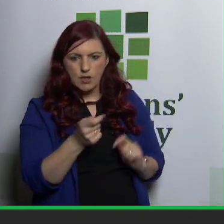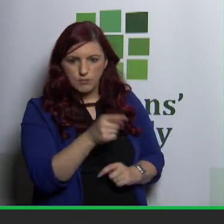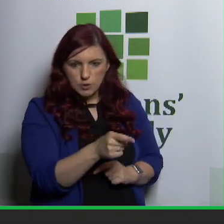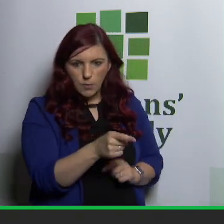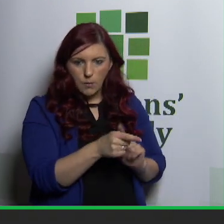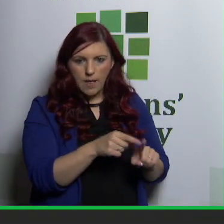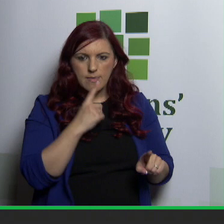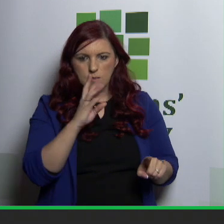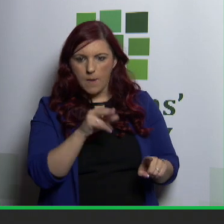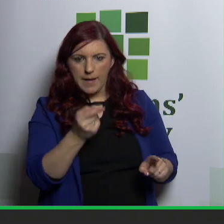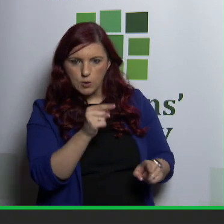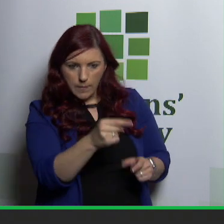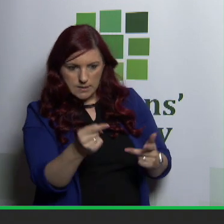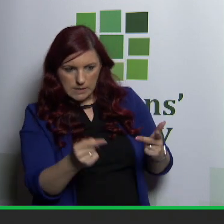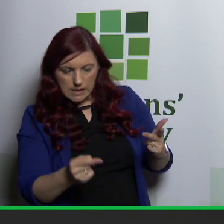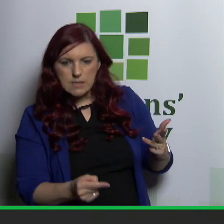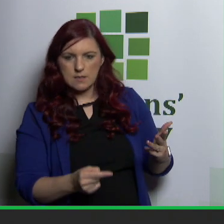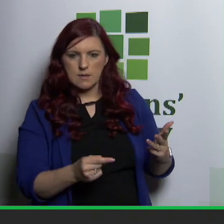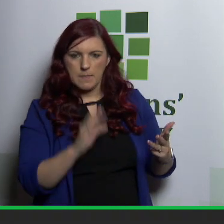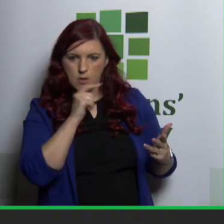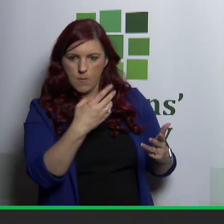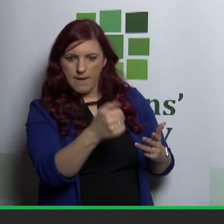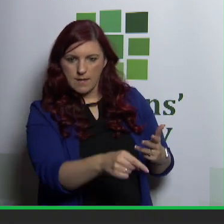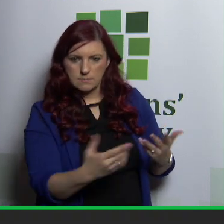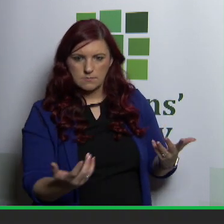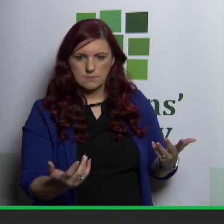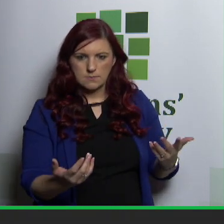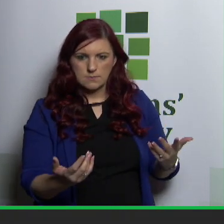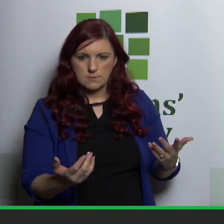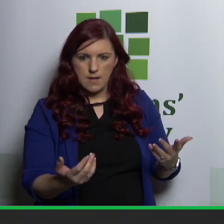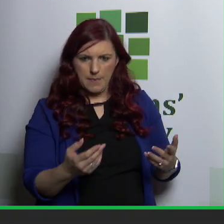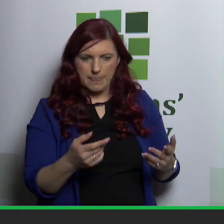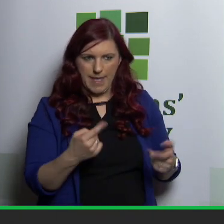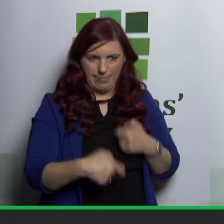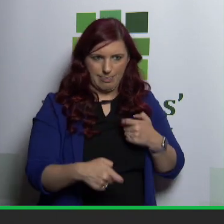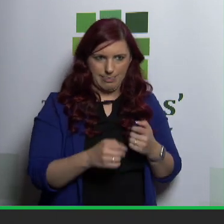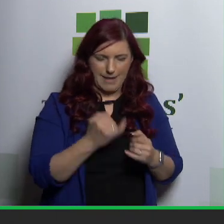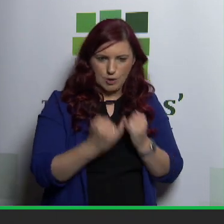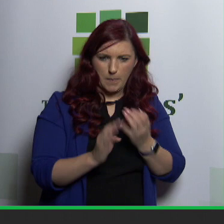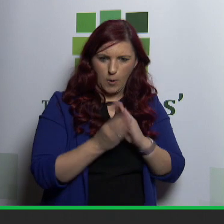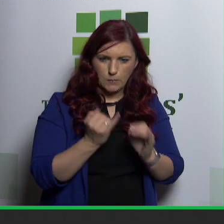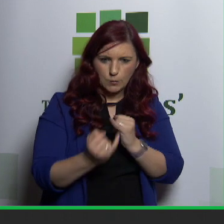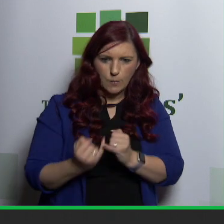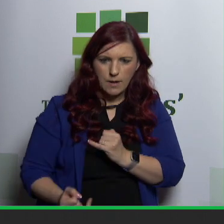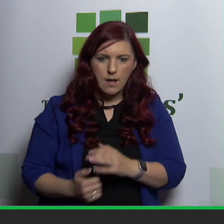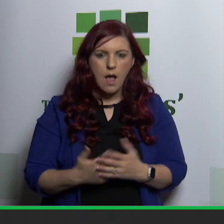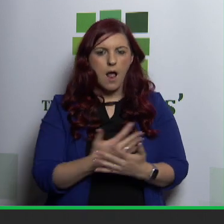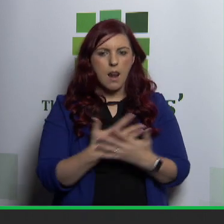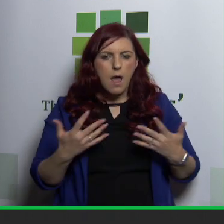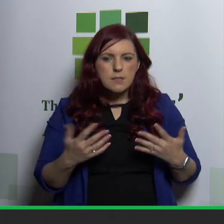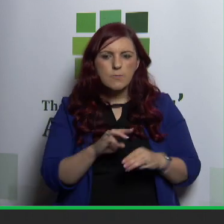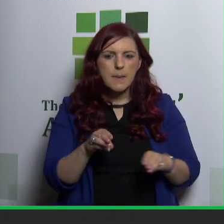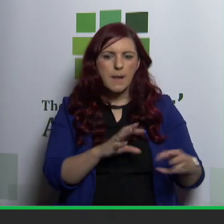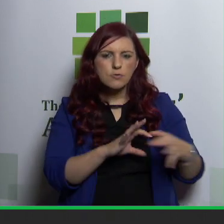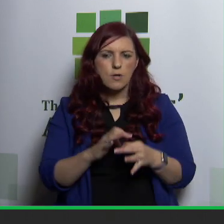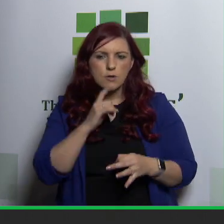you, this is why we can't do X, Y and Z, and actually the issue gets worse. I know a lot of people connected to drugs, a lot,